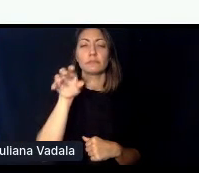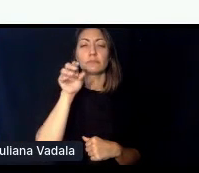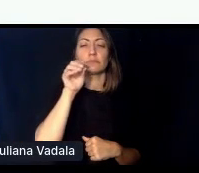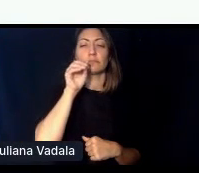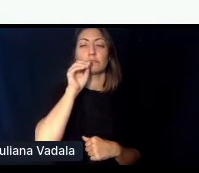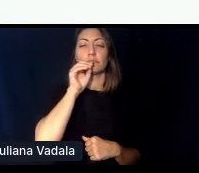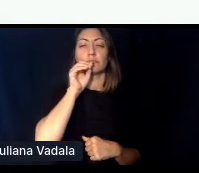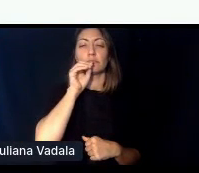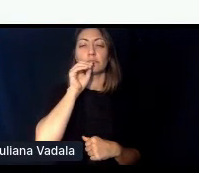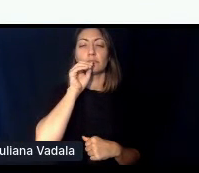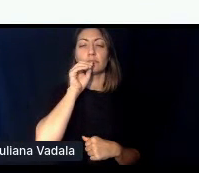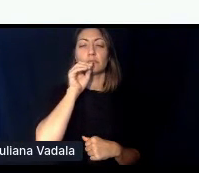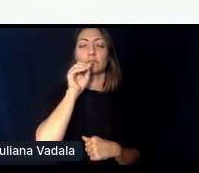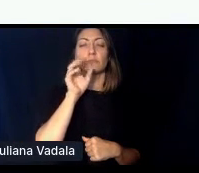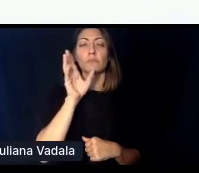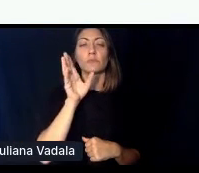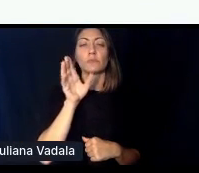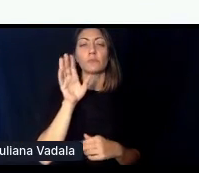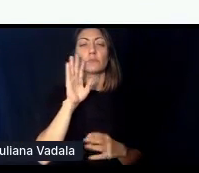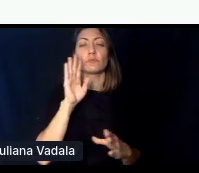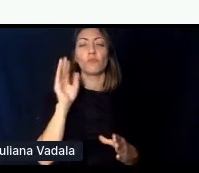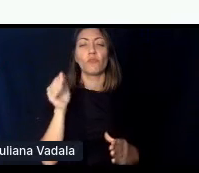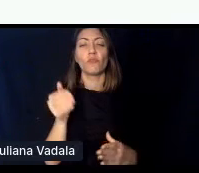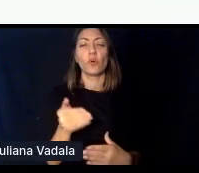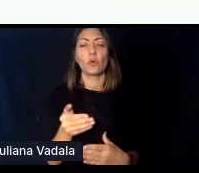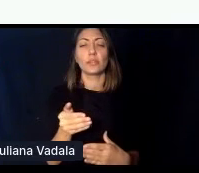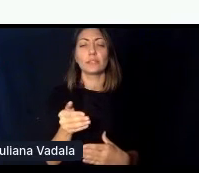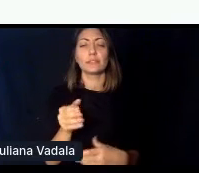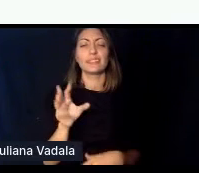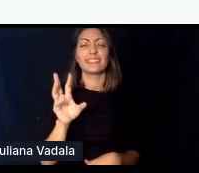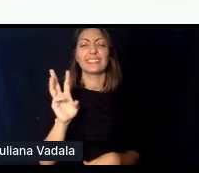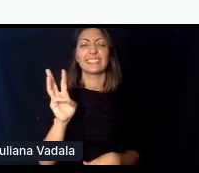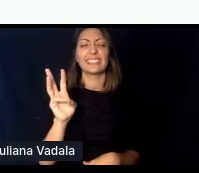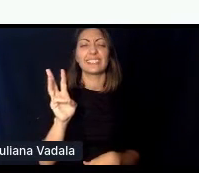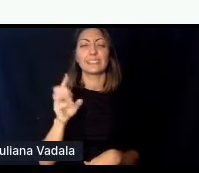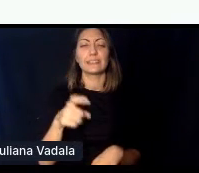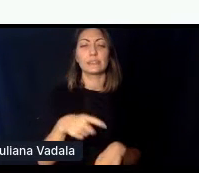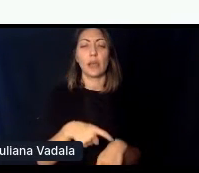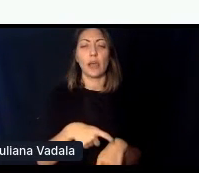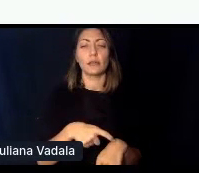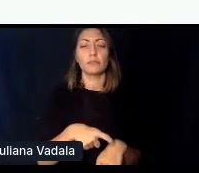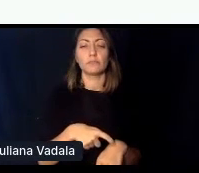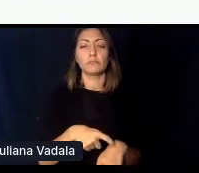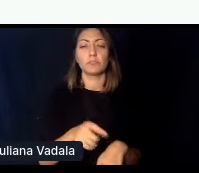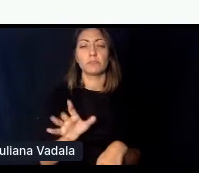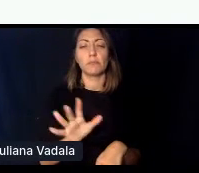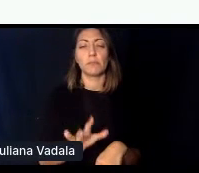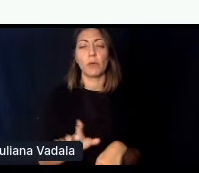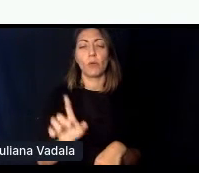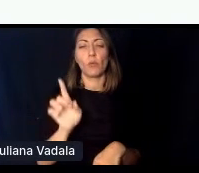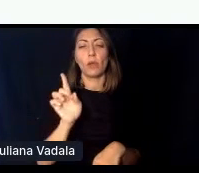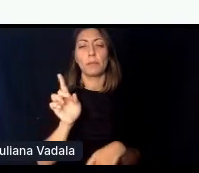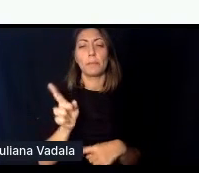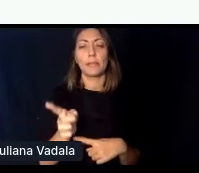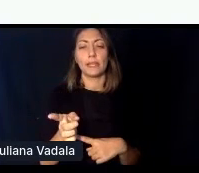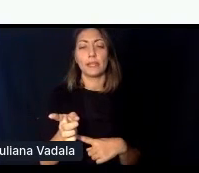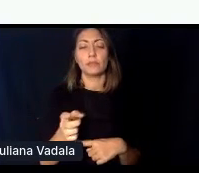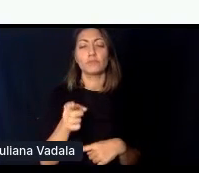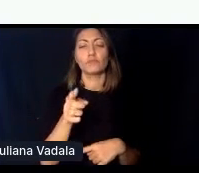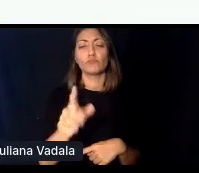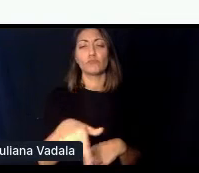for 6 breaths in and out, or for about a minute. I'm going to be quiet for the next minute and let you